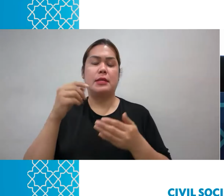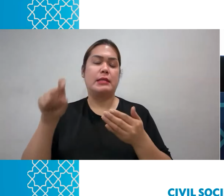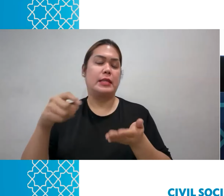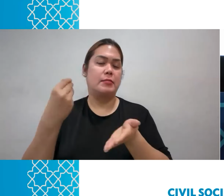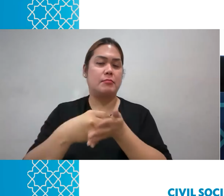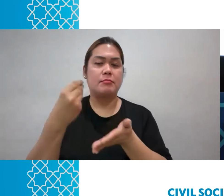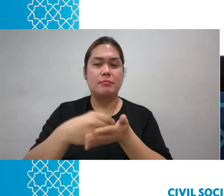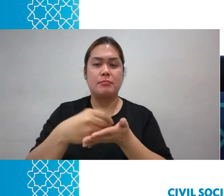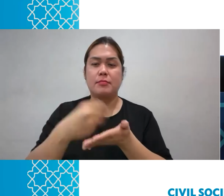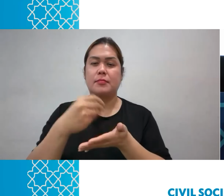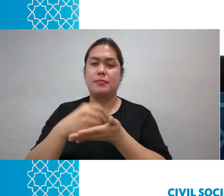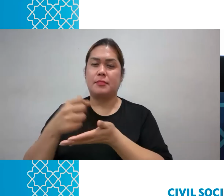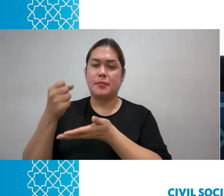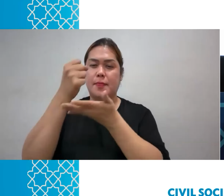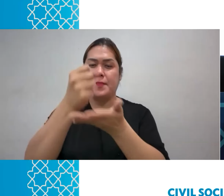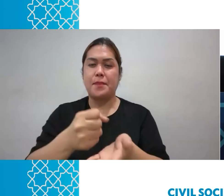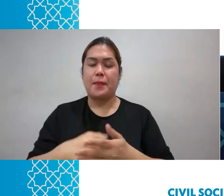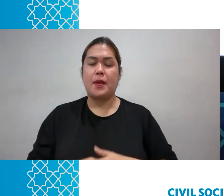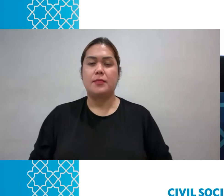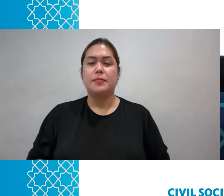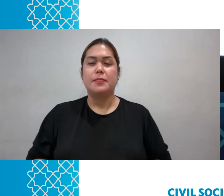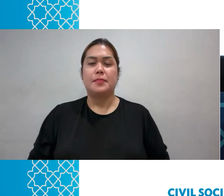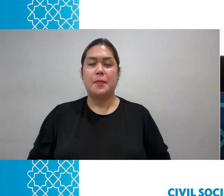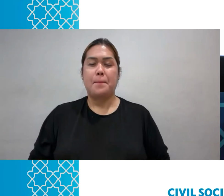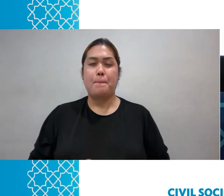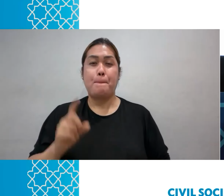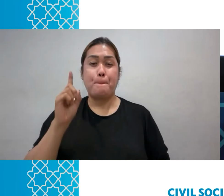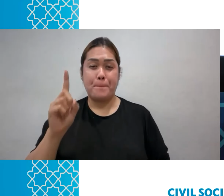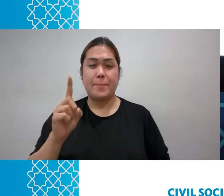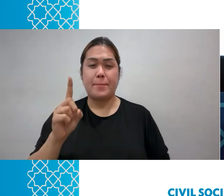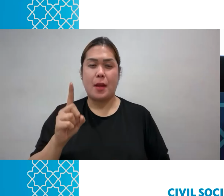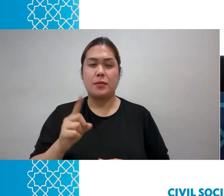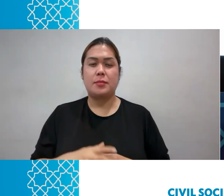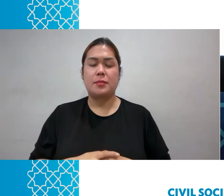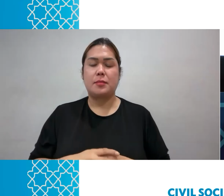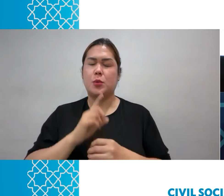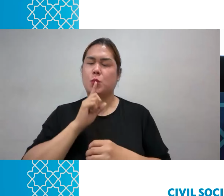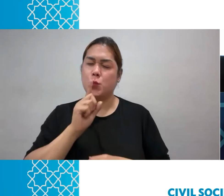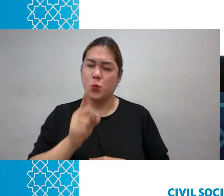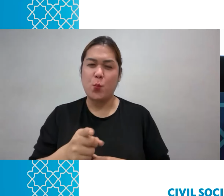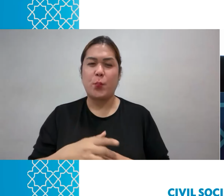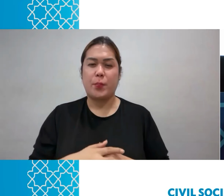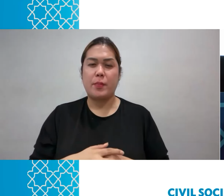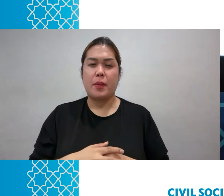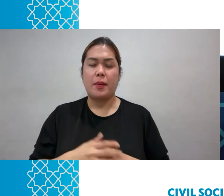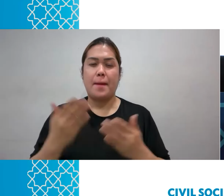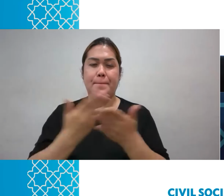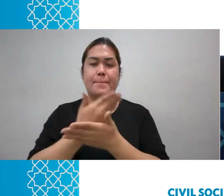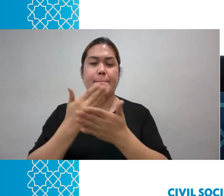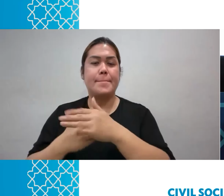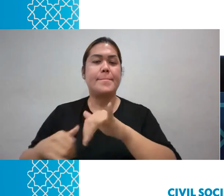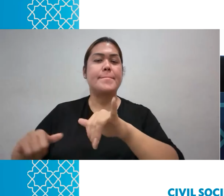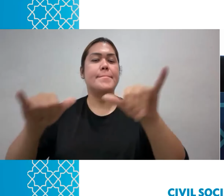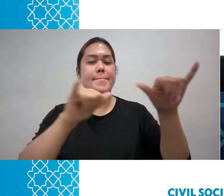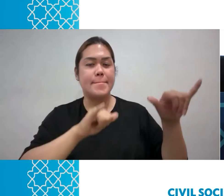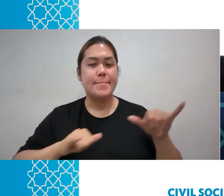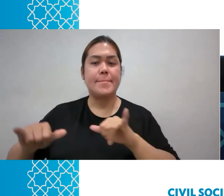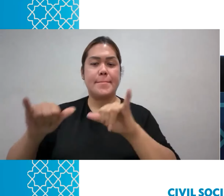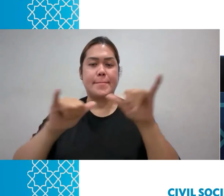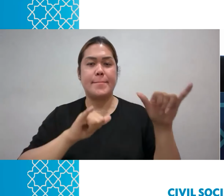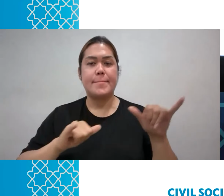But we are making sure that the new standard will be properly applied.